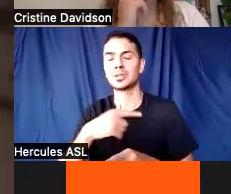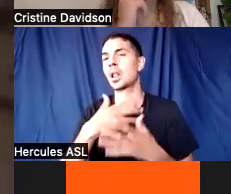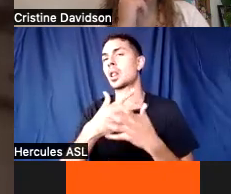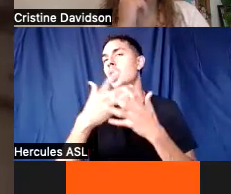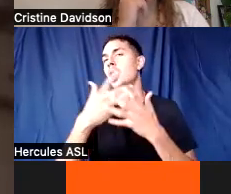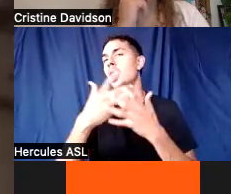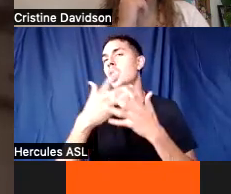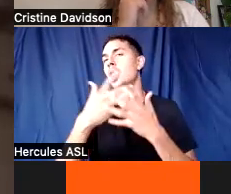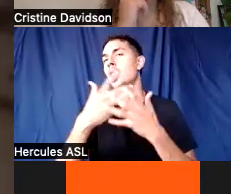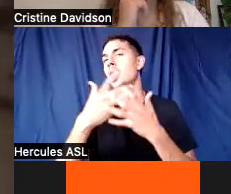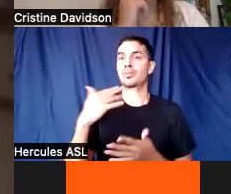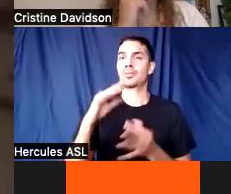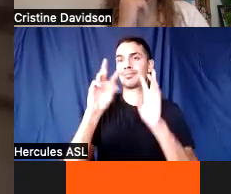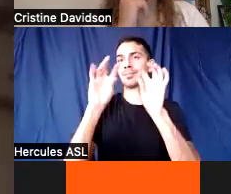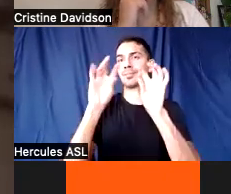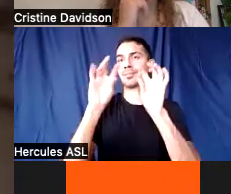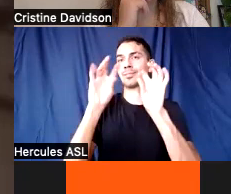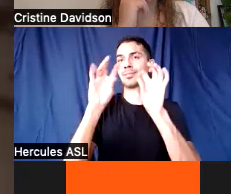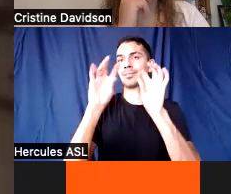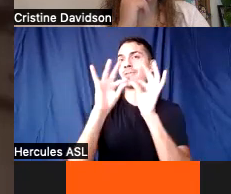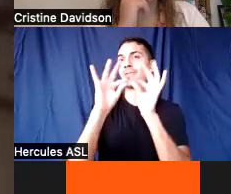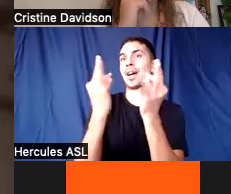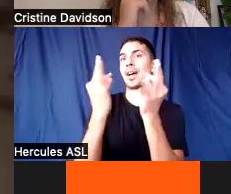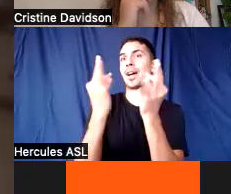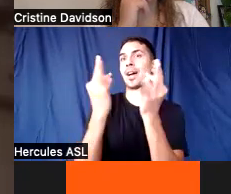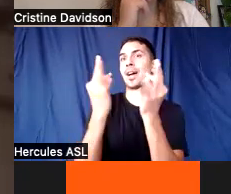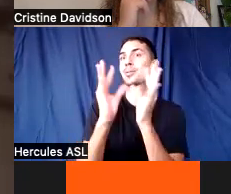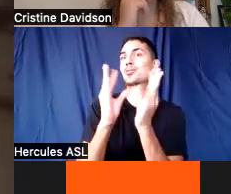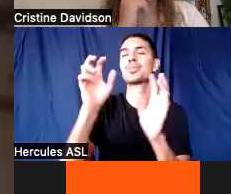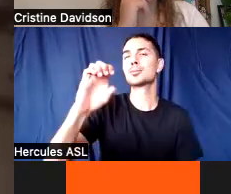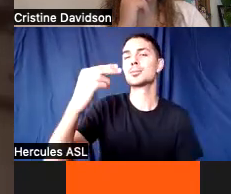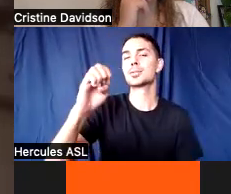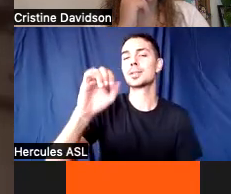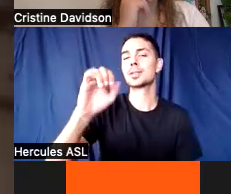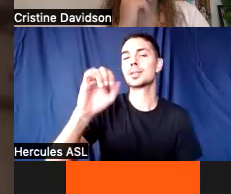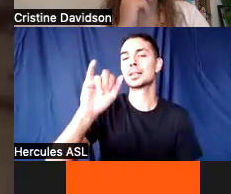live in Oklahoma because we were separated during the process of